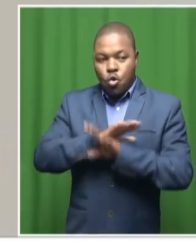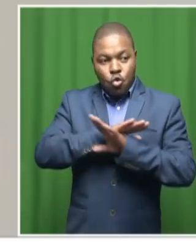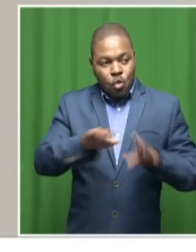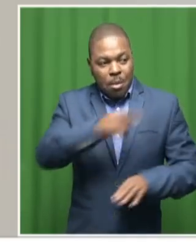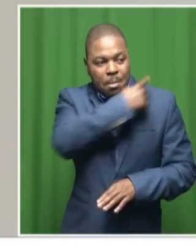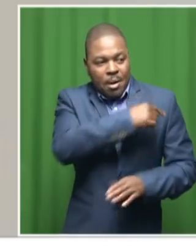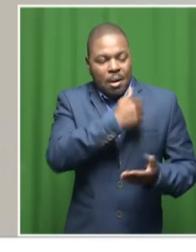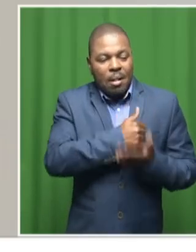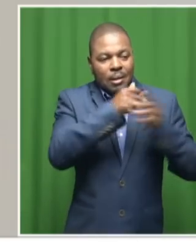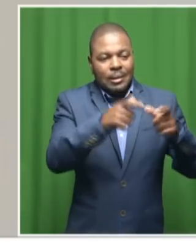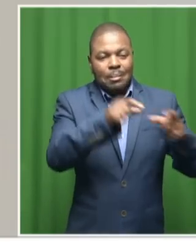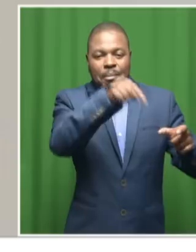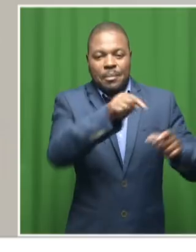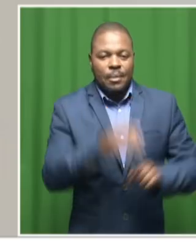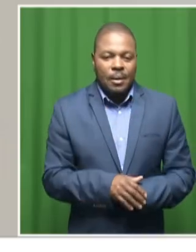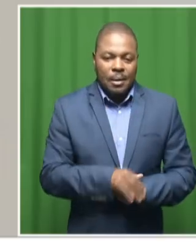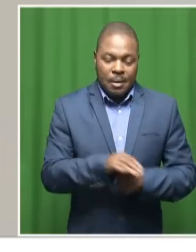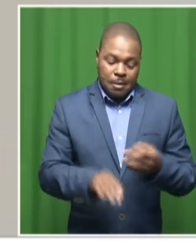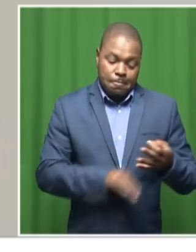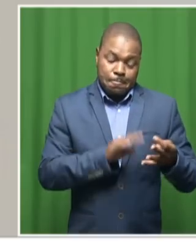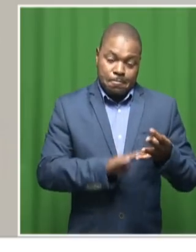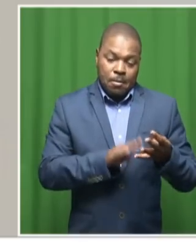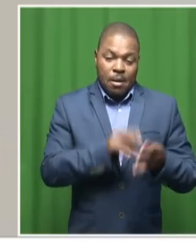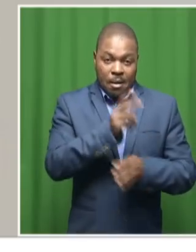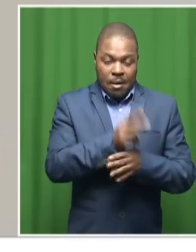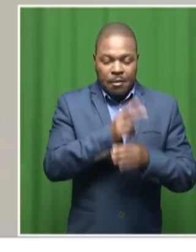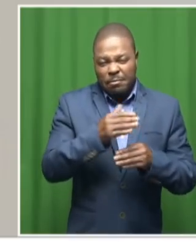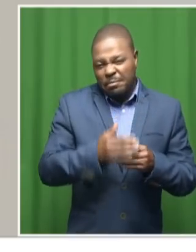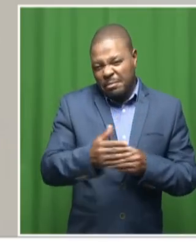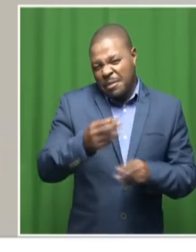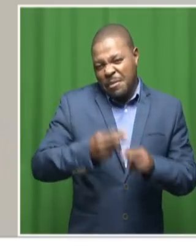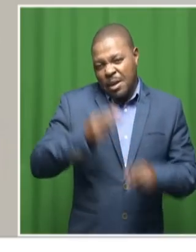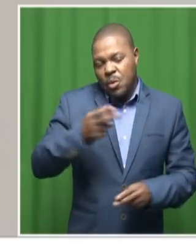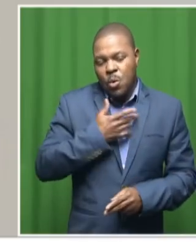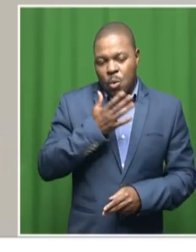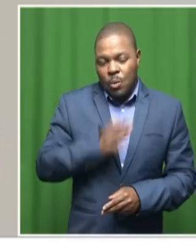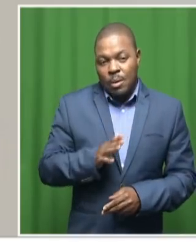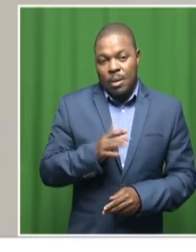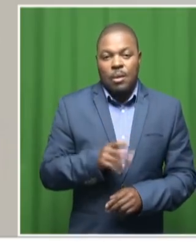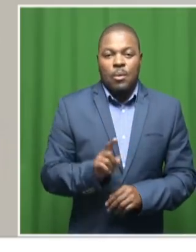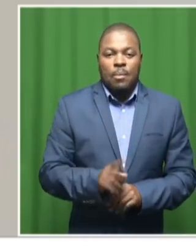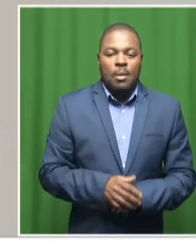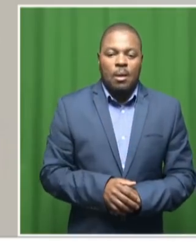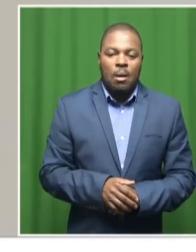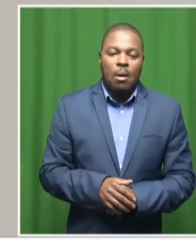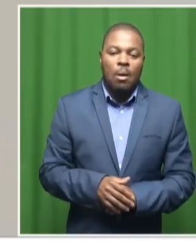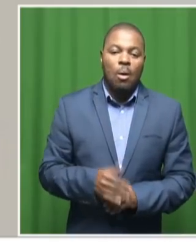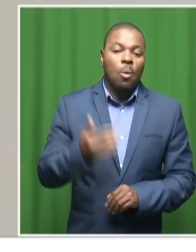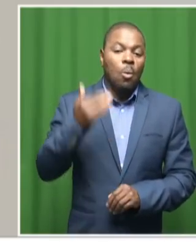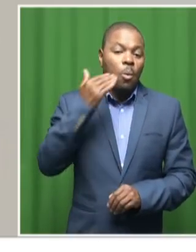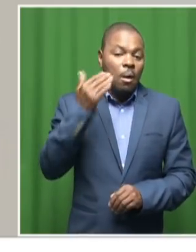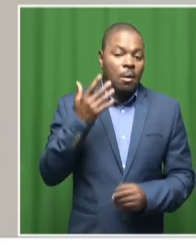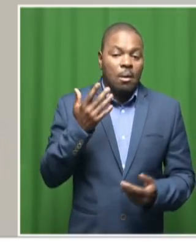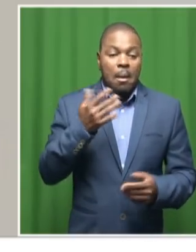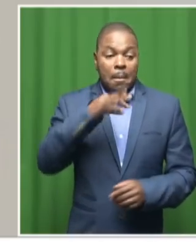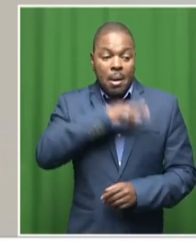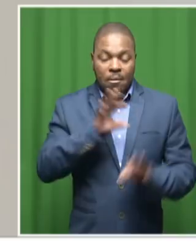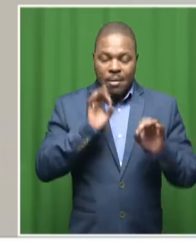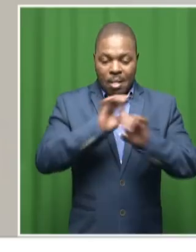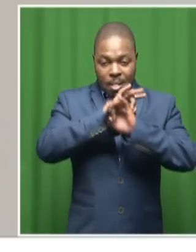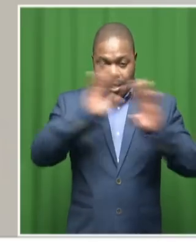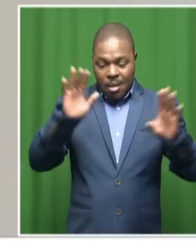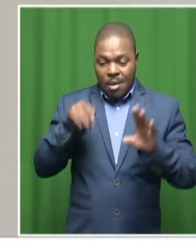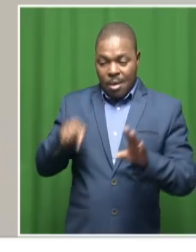schemes. And then finally, down the line, we would, once the benefits are defined and being provided through the